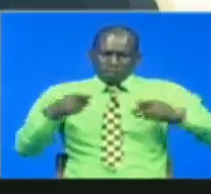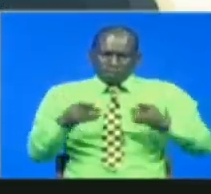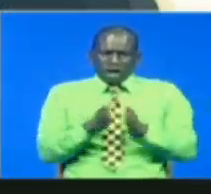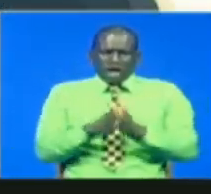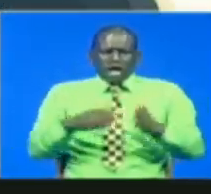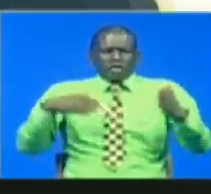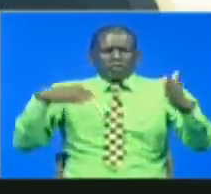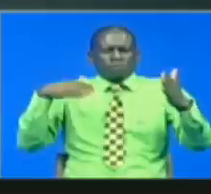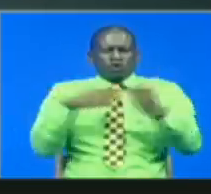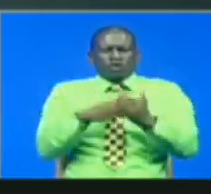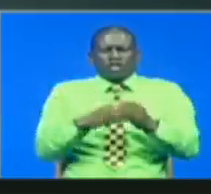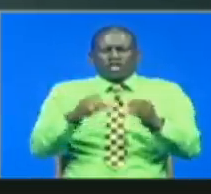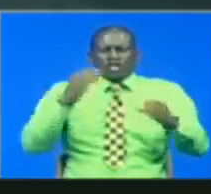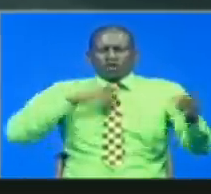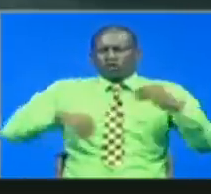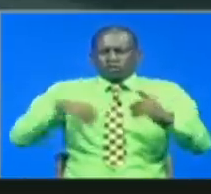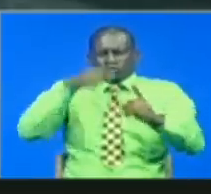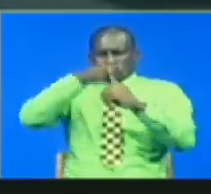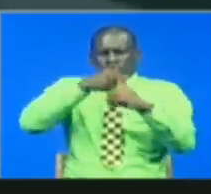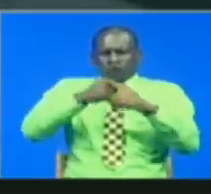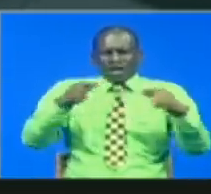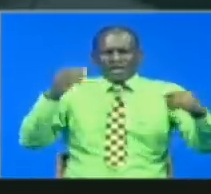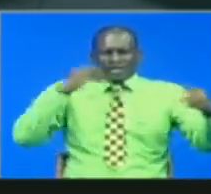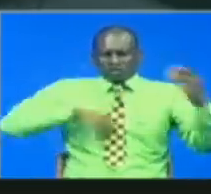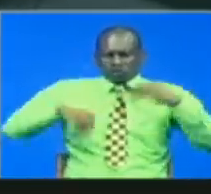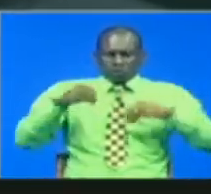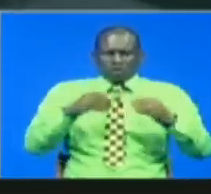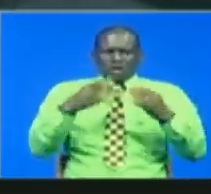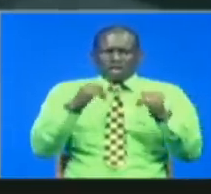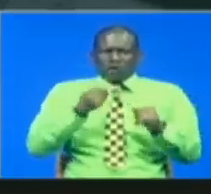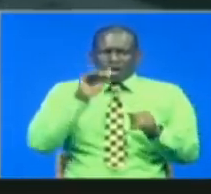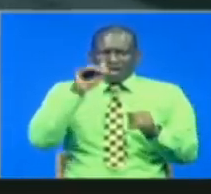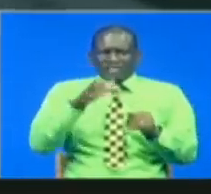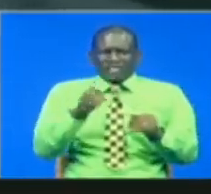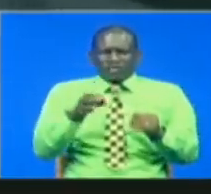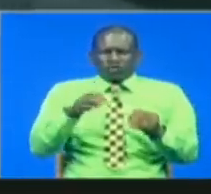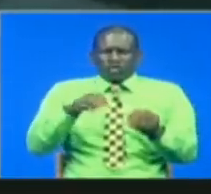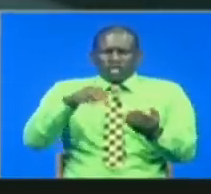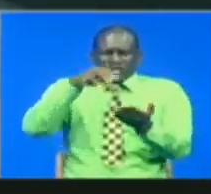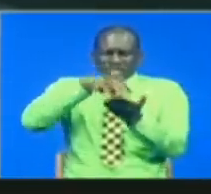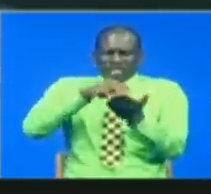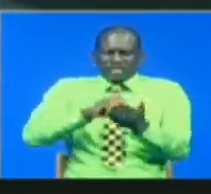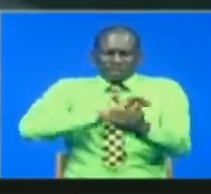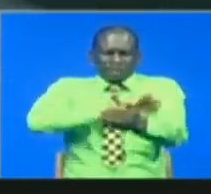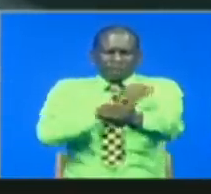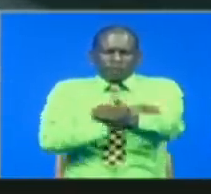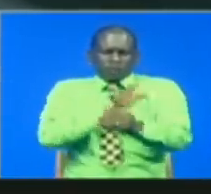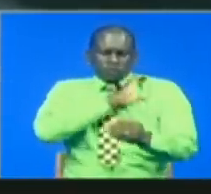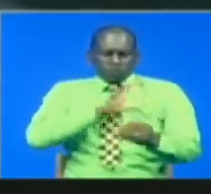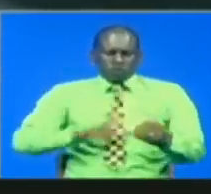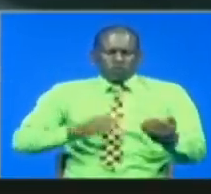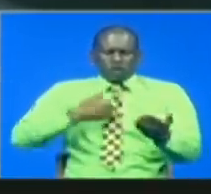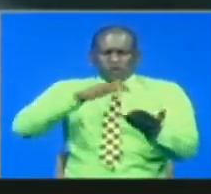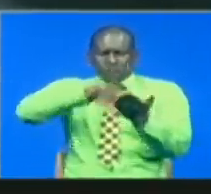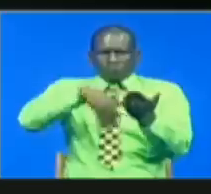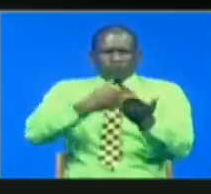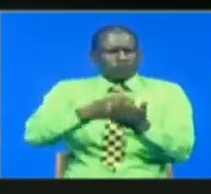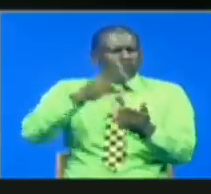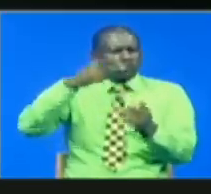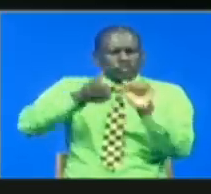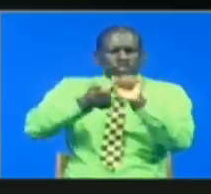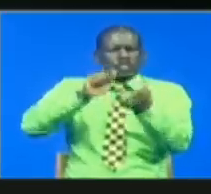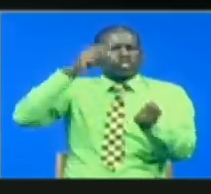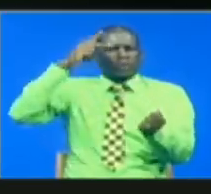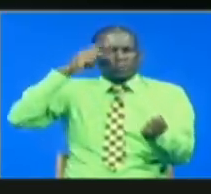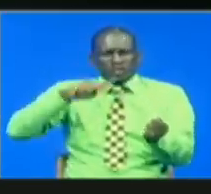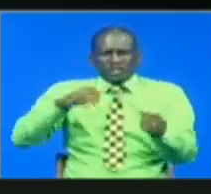commission's war on graft. Other than seeking prosecutorial powers for the commission, there had been suggestions of policy change,